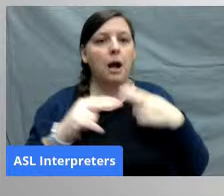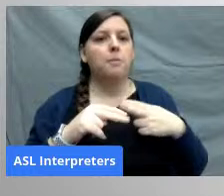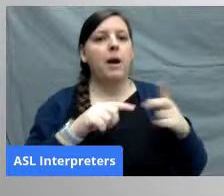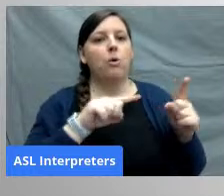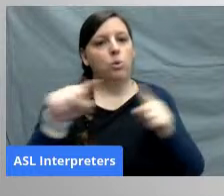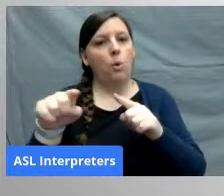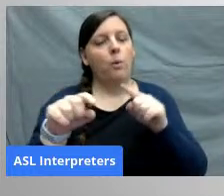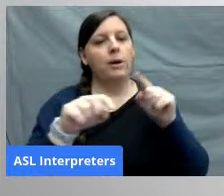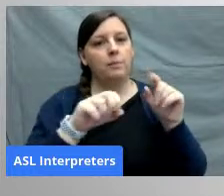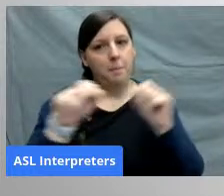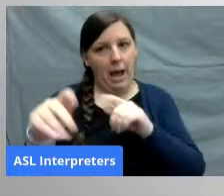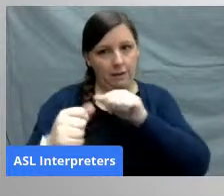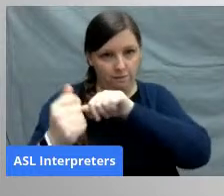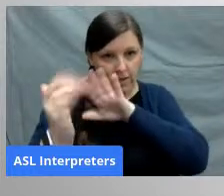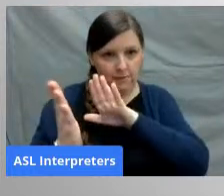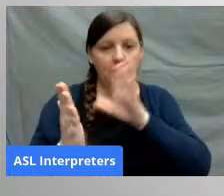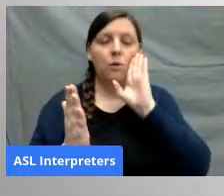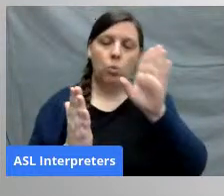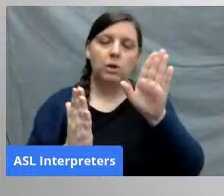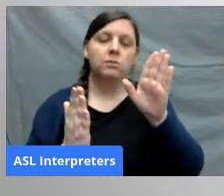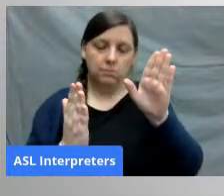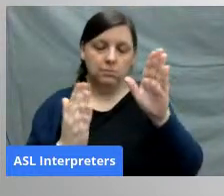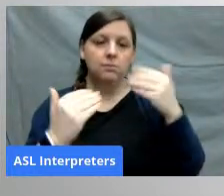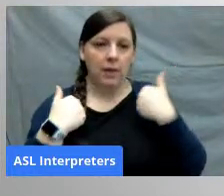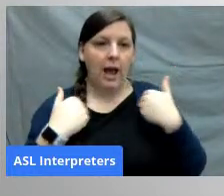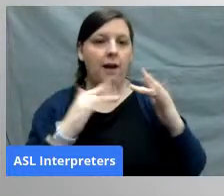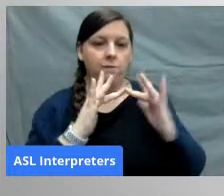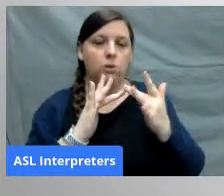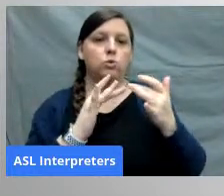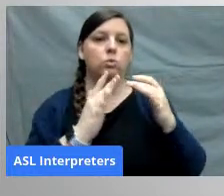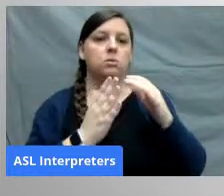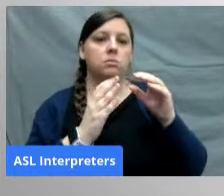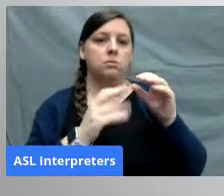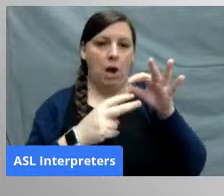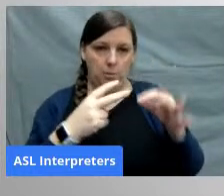they will still have the virtual option.